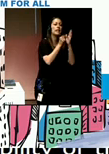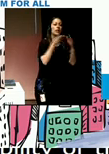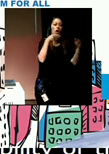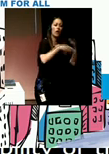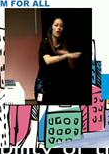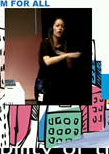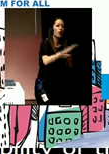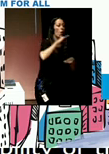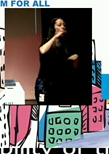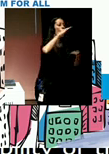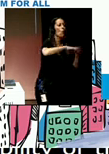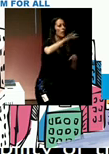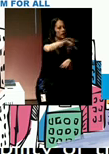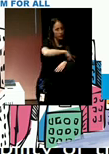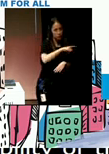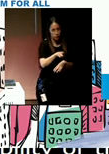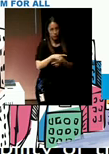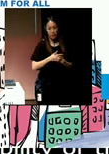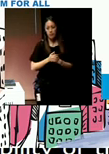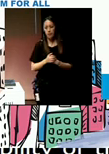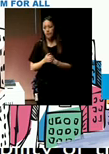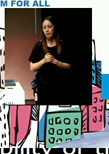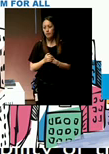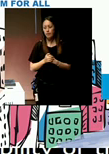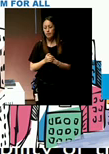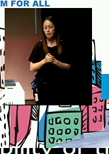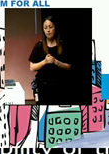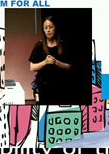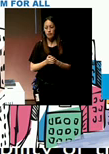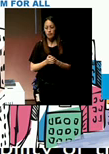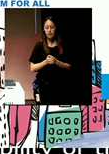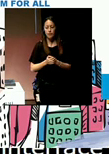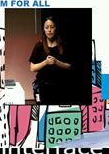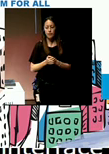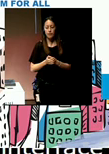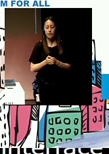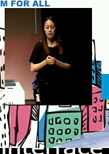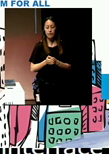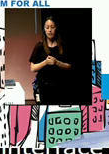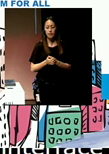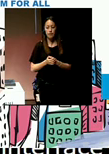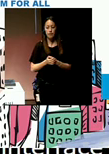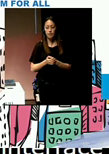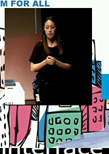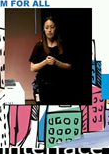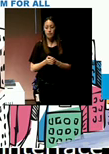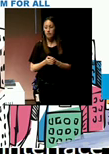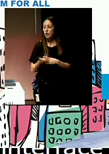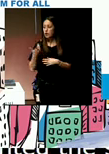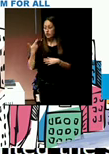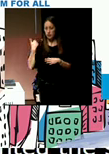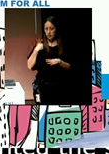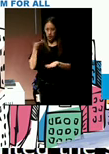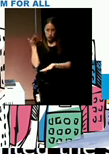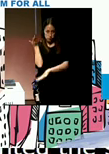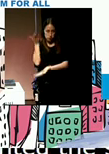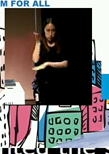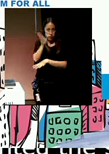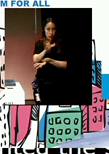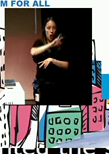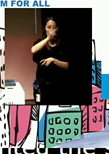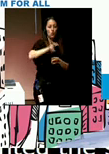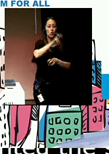I presented the search interface, and now I show you a page which is a profile of a point